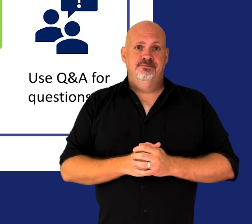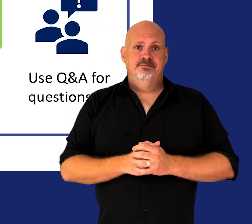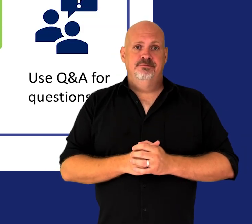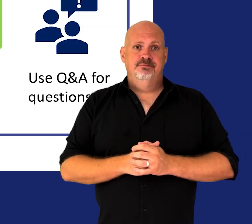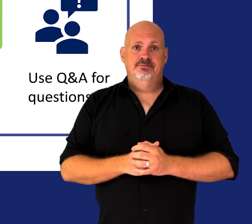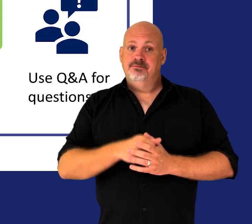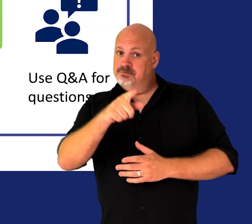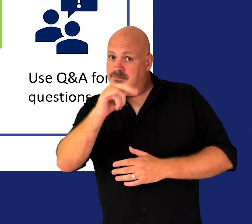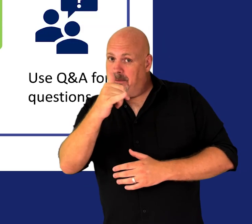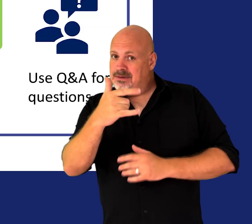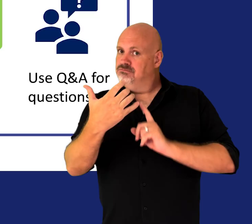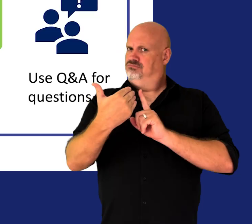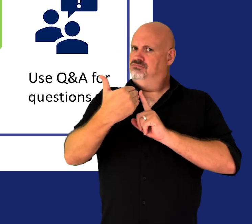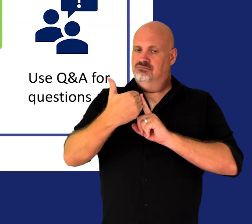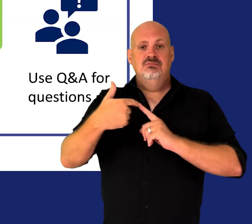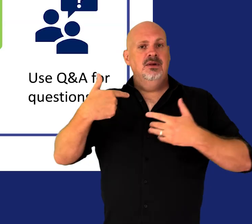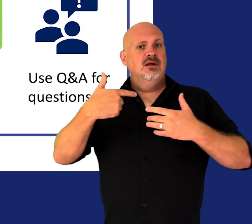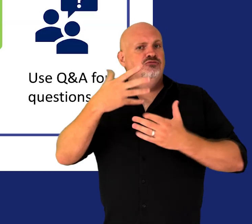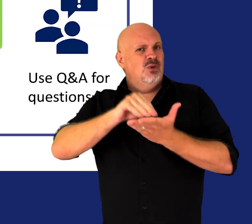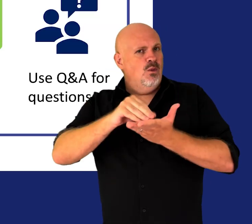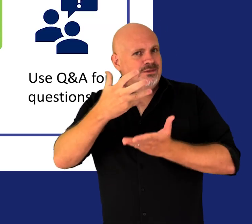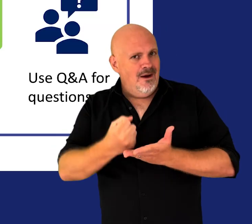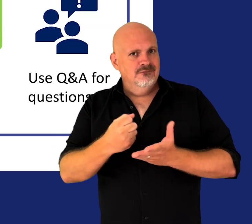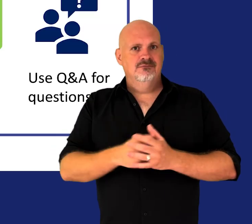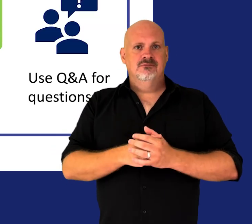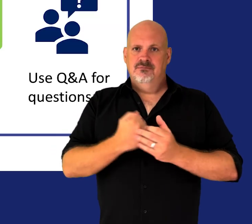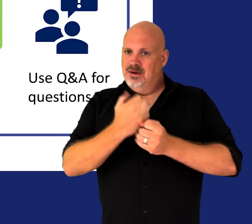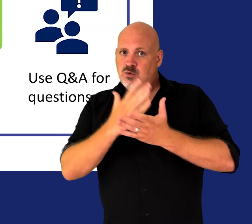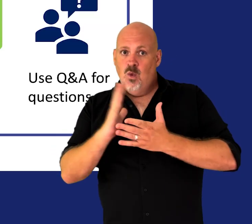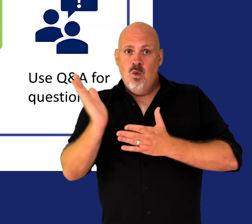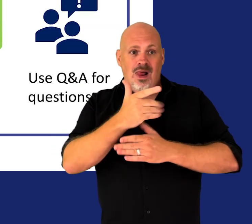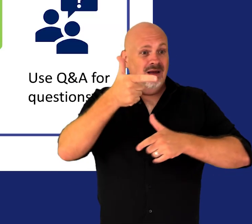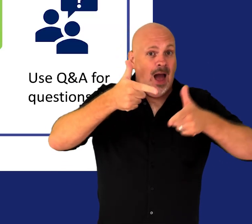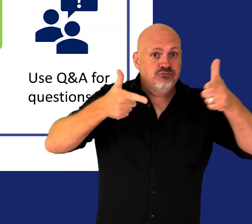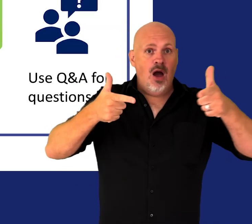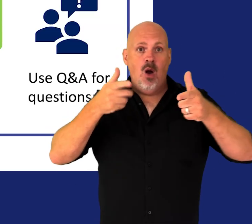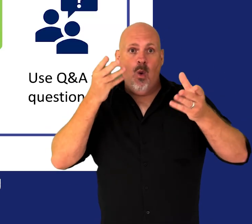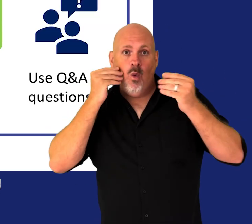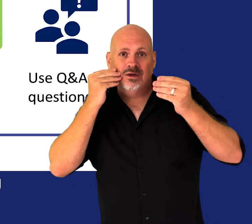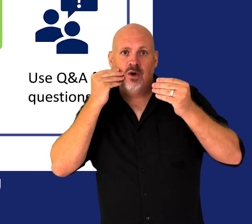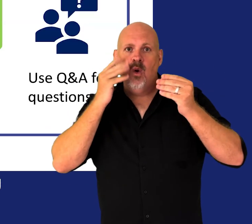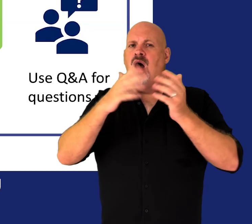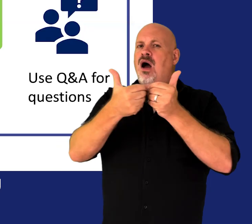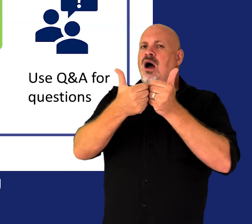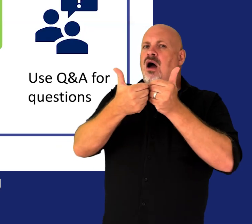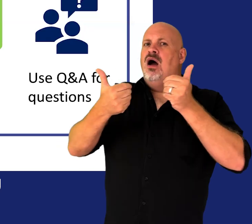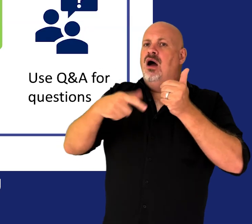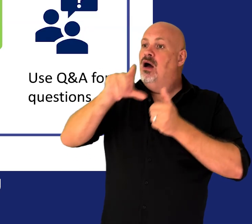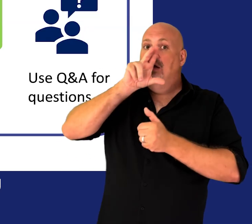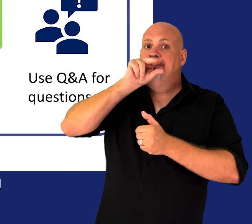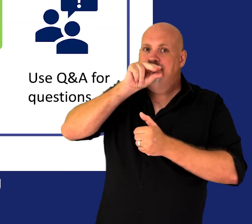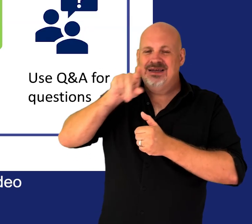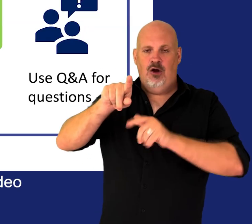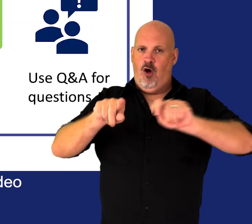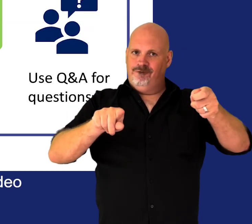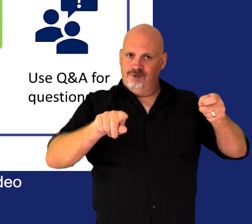this session. As you may have seen, the webinar is being recorded, so we've made sure everyone's cameras and audio, apart from those that are speaking, are going to be